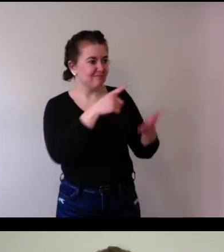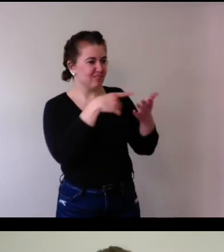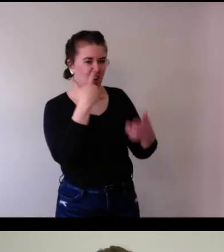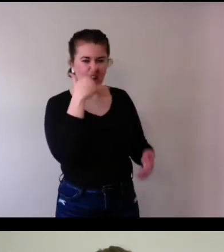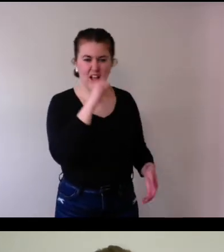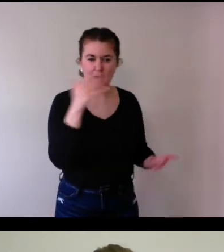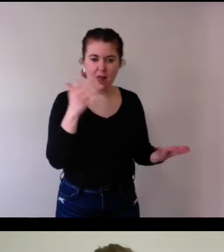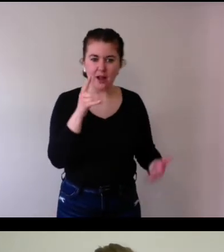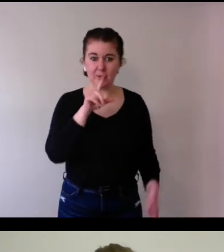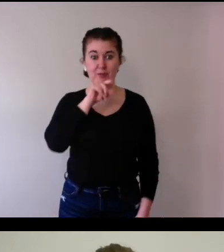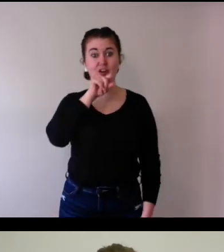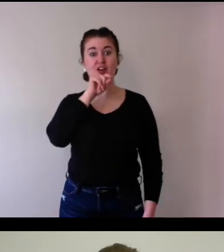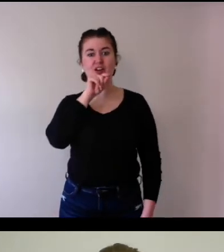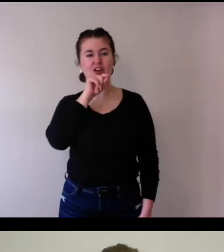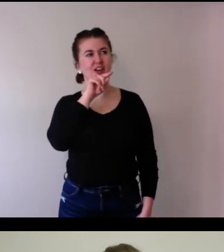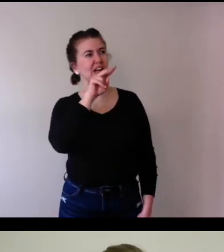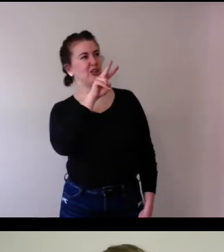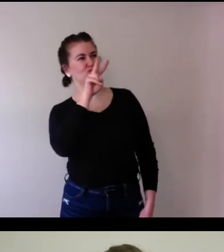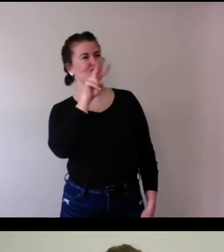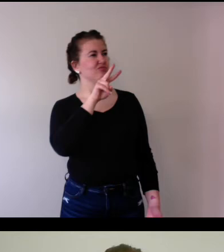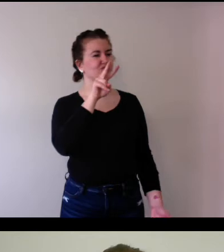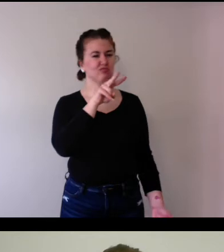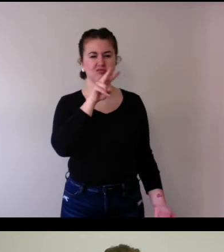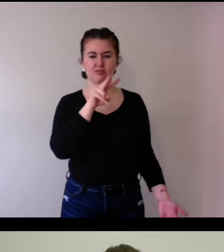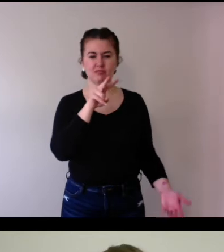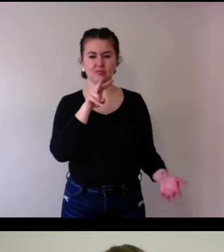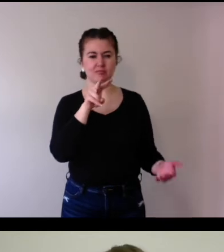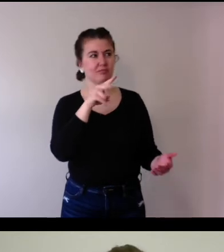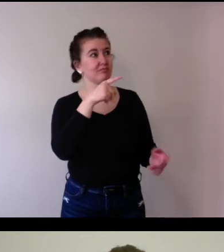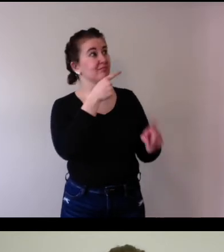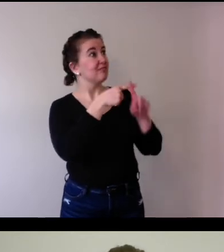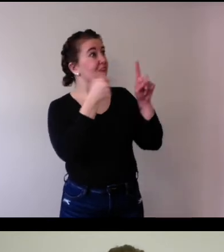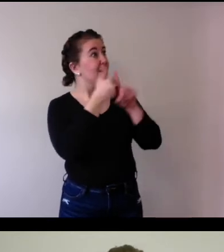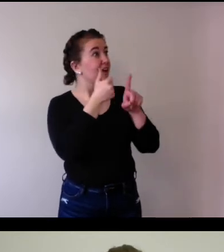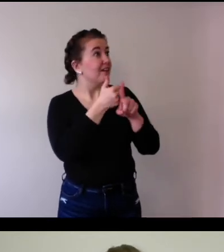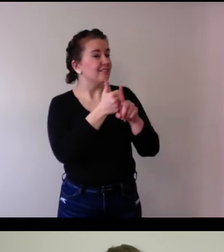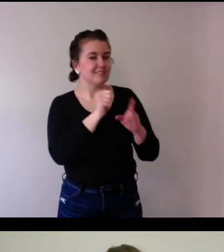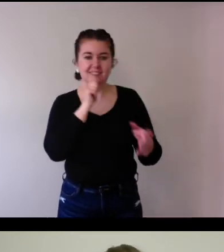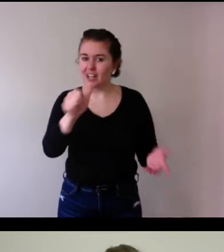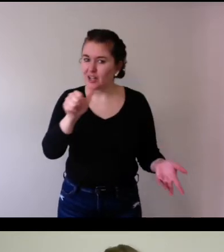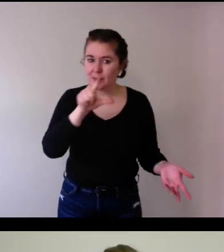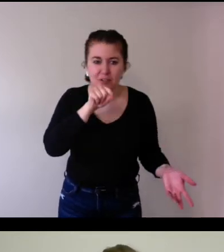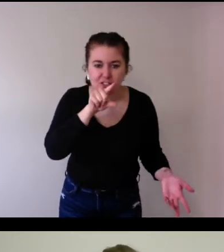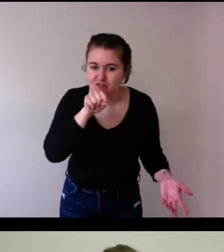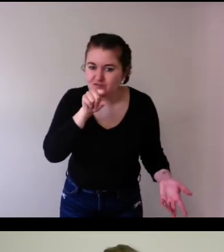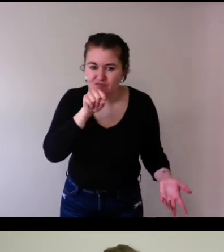Sometimes it looked like a bird, but it wasn't a bird.